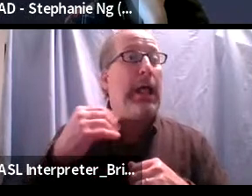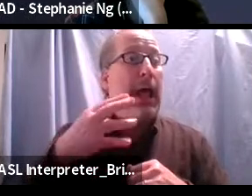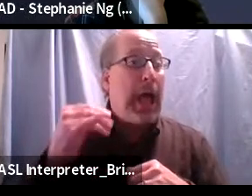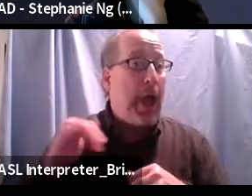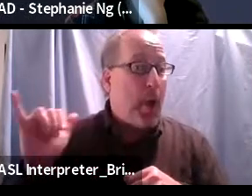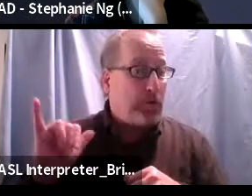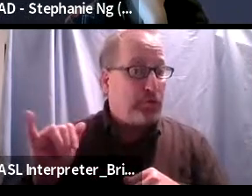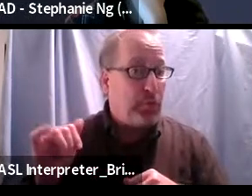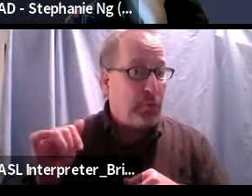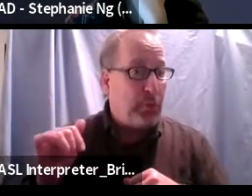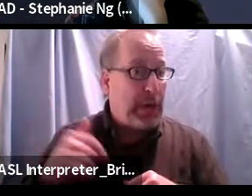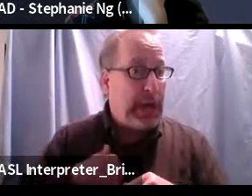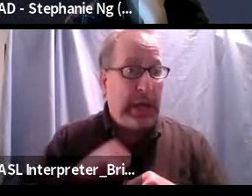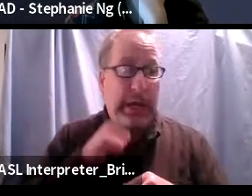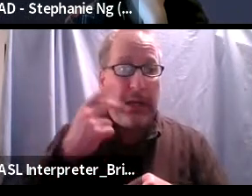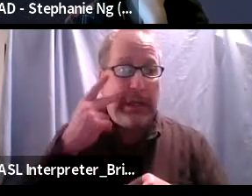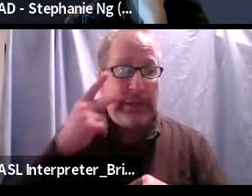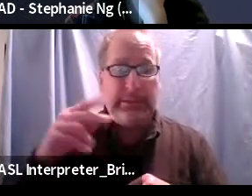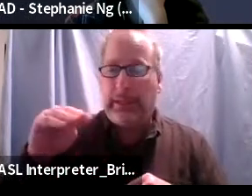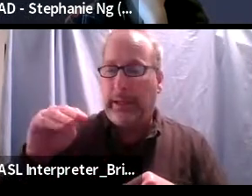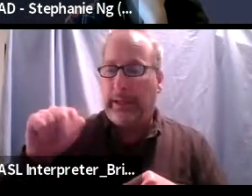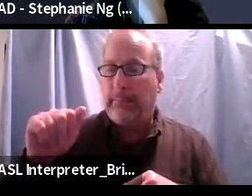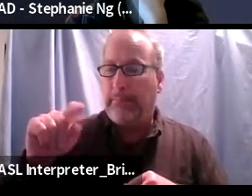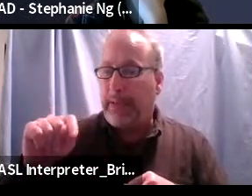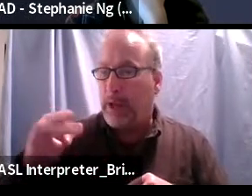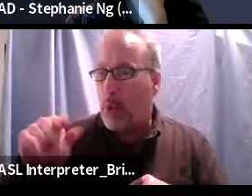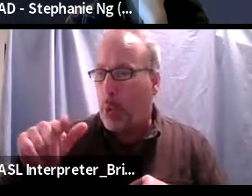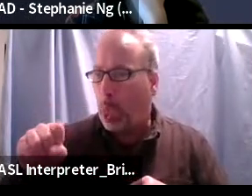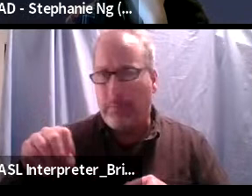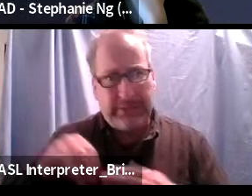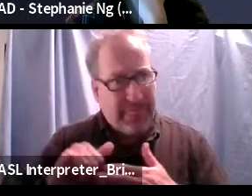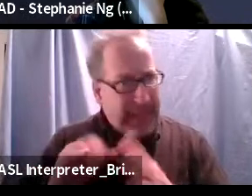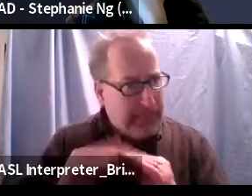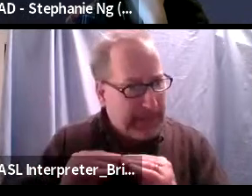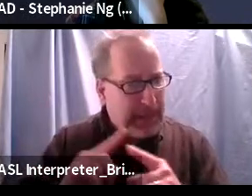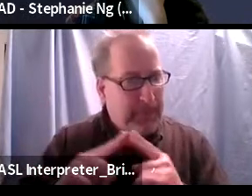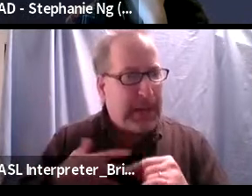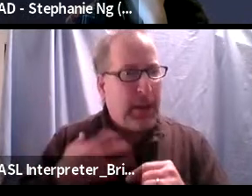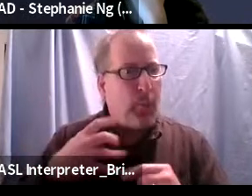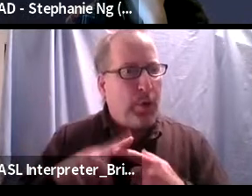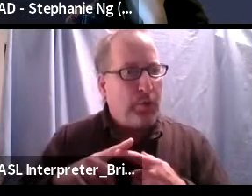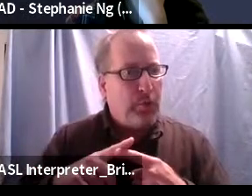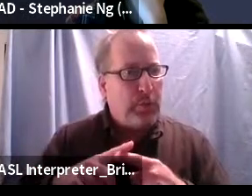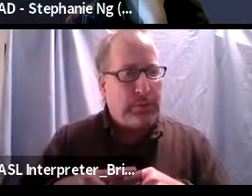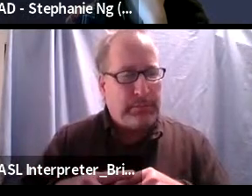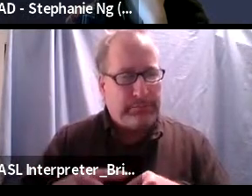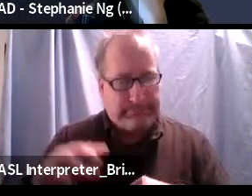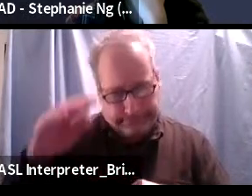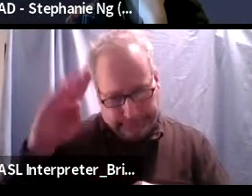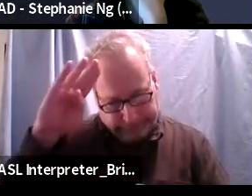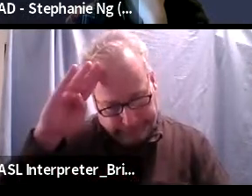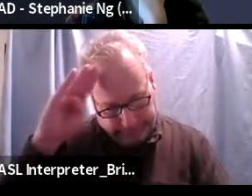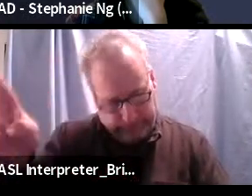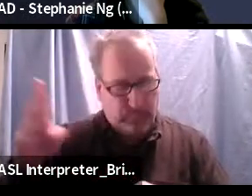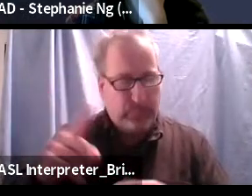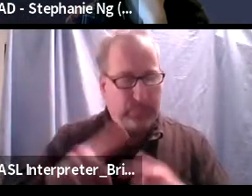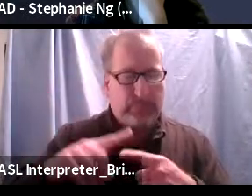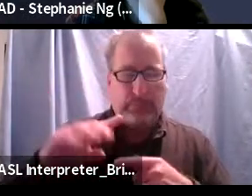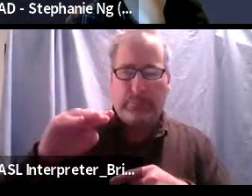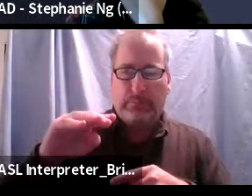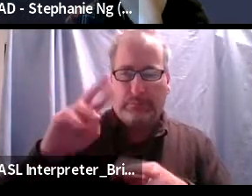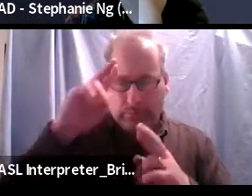do not see a Mr. Matt Holmes in this meeting, but I'd like to give a tip of my cap off to Matt Holmes